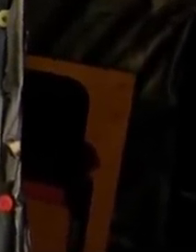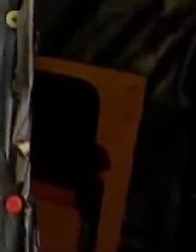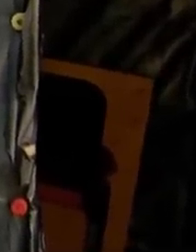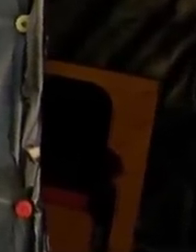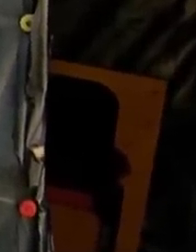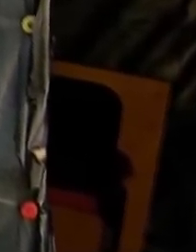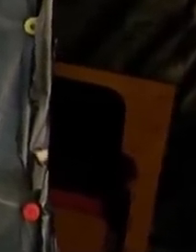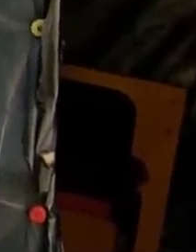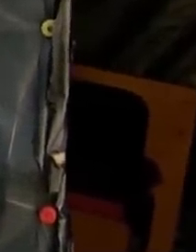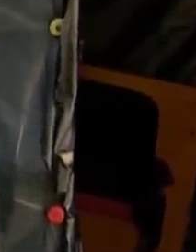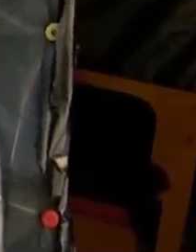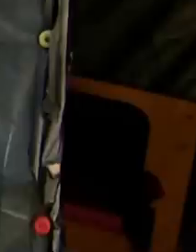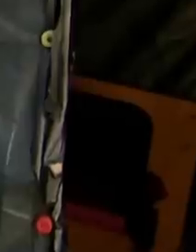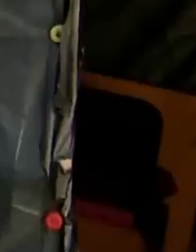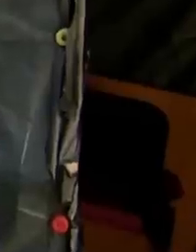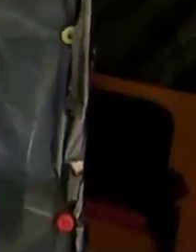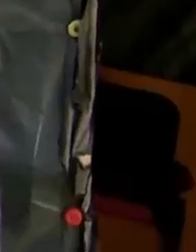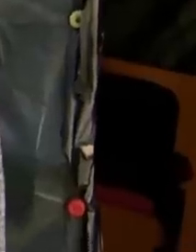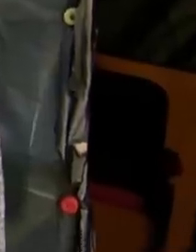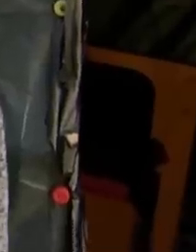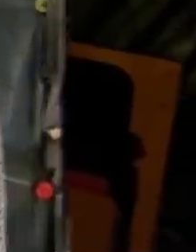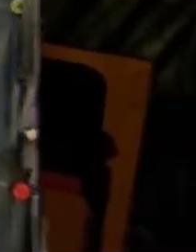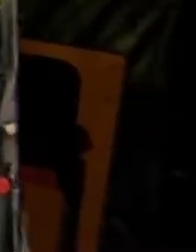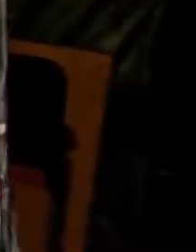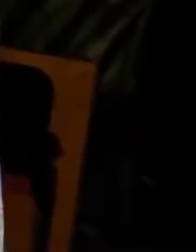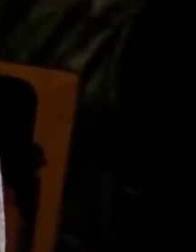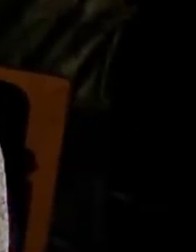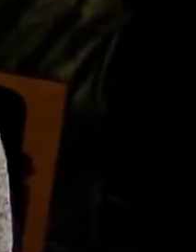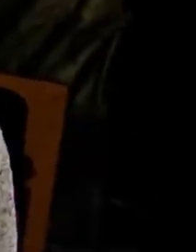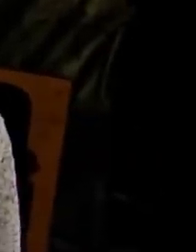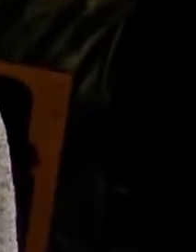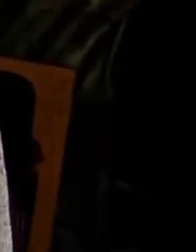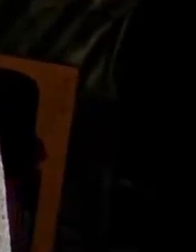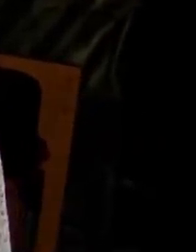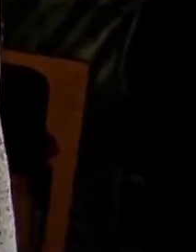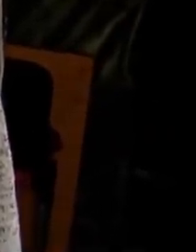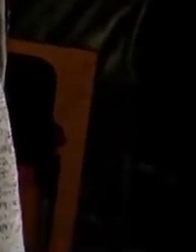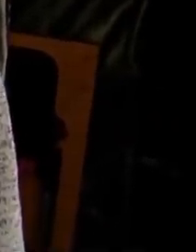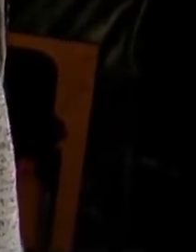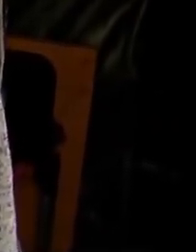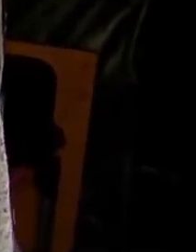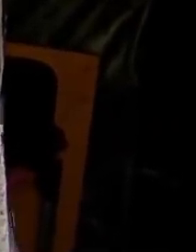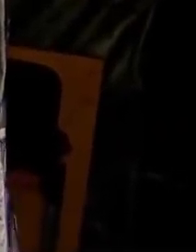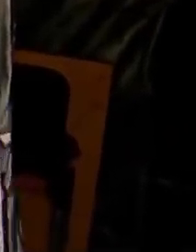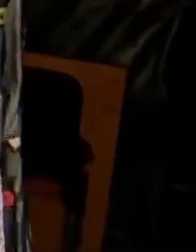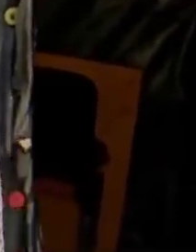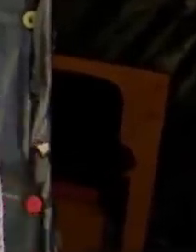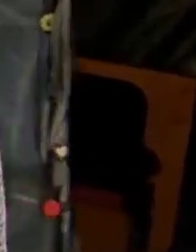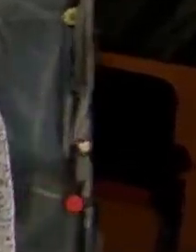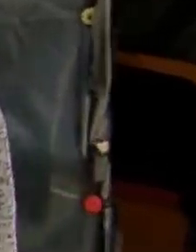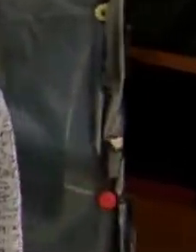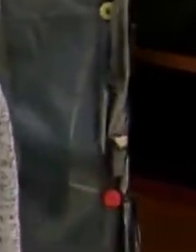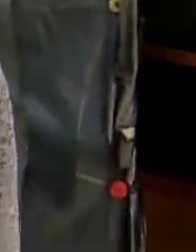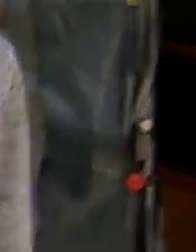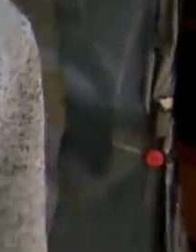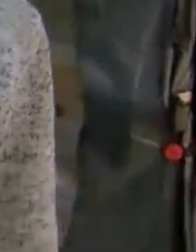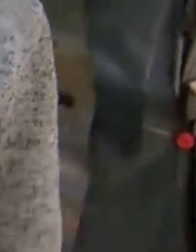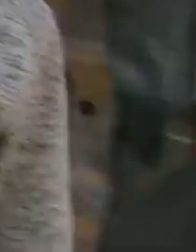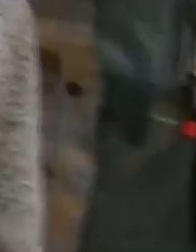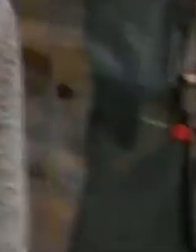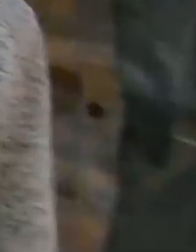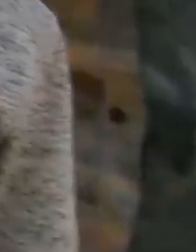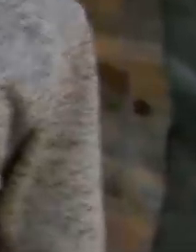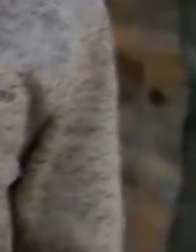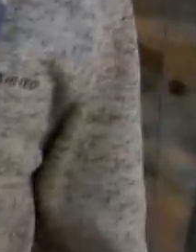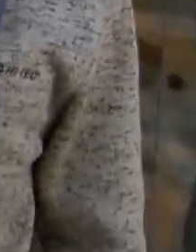like that? I was crying. I forced myself not to cry, but I was crying. So. She's in that van. She's still crying. I just spoke to her now. She's